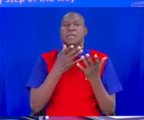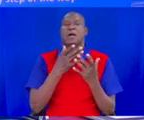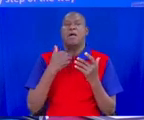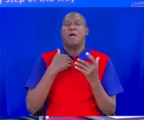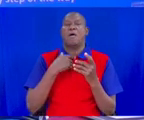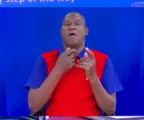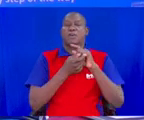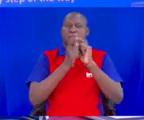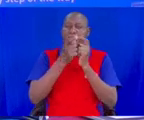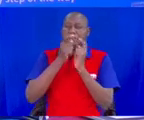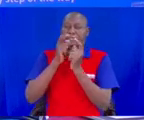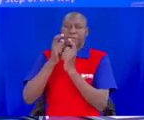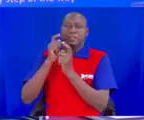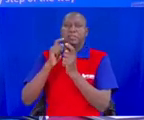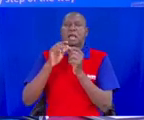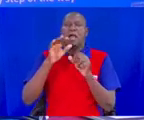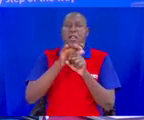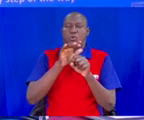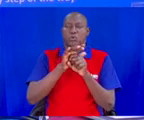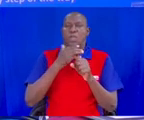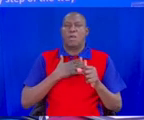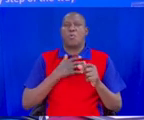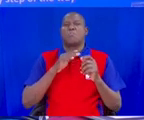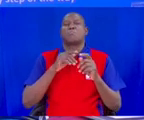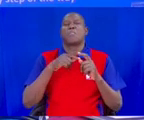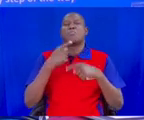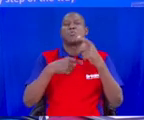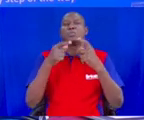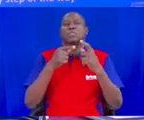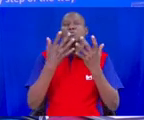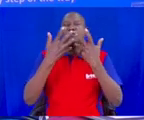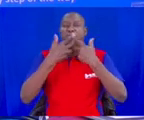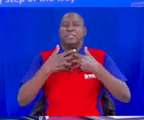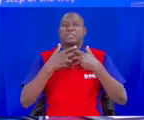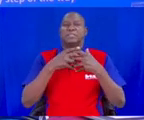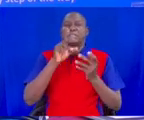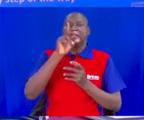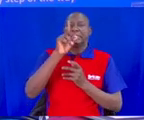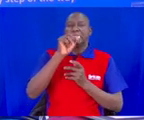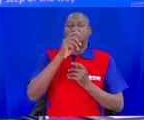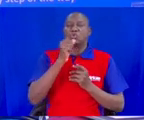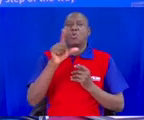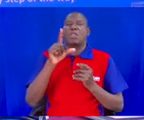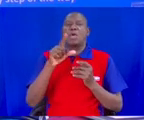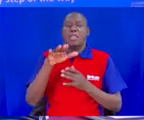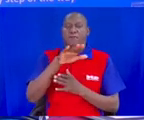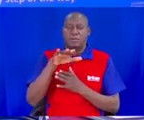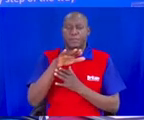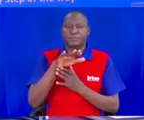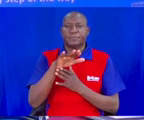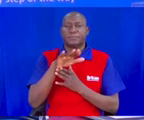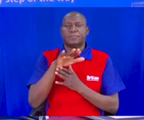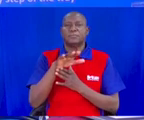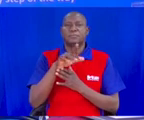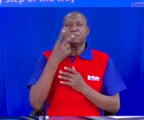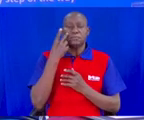a lot of our operational processes to fit the digital and virtual environment. And to that extent, strangely enough, we've actually seen